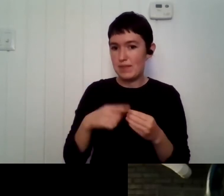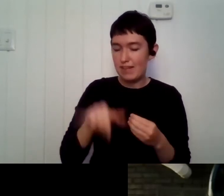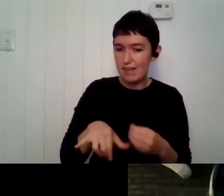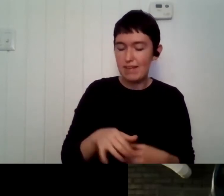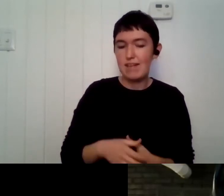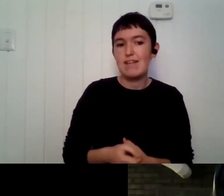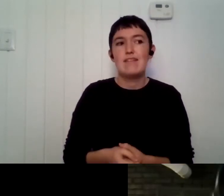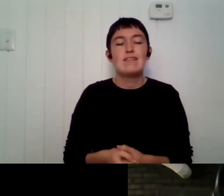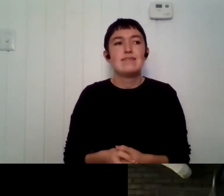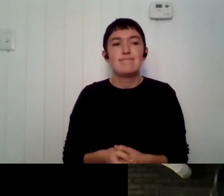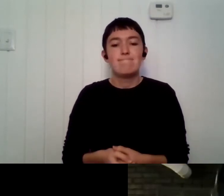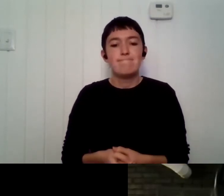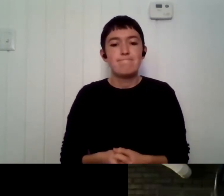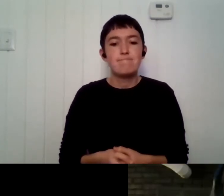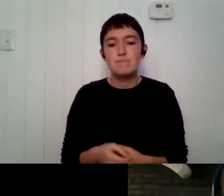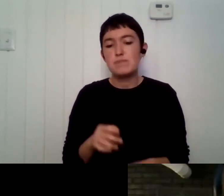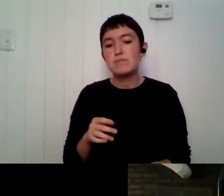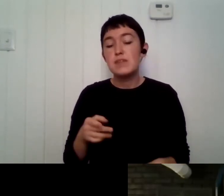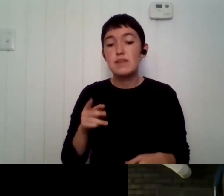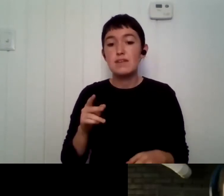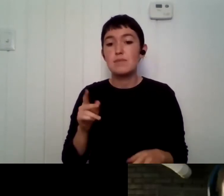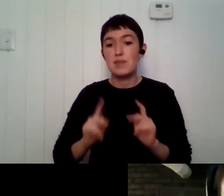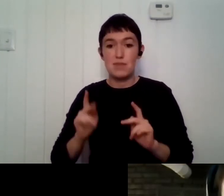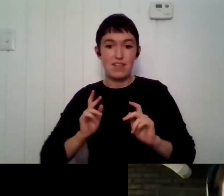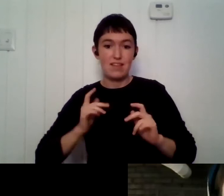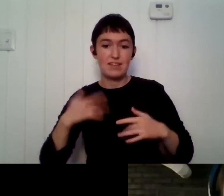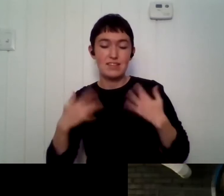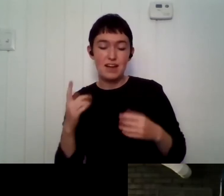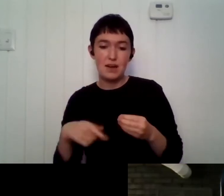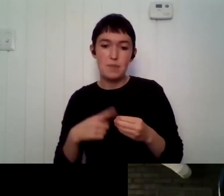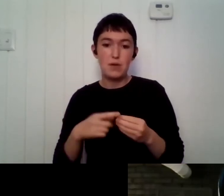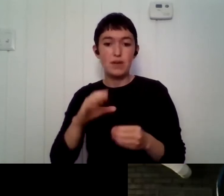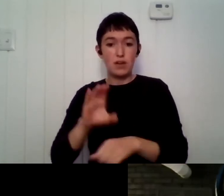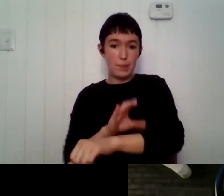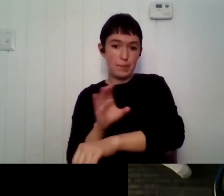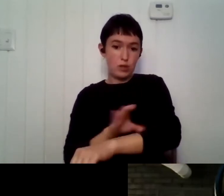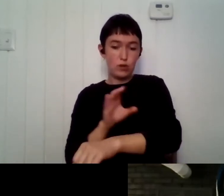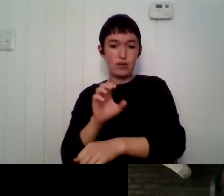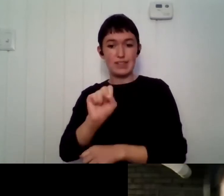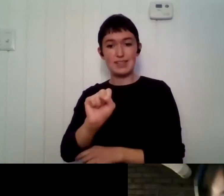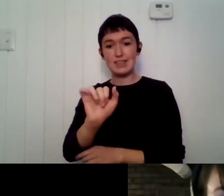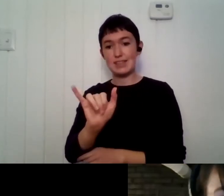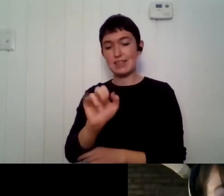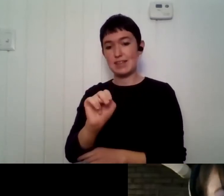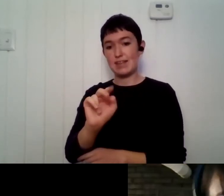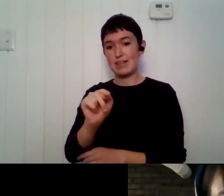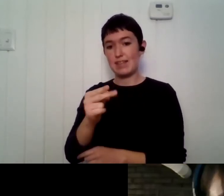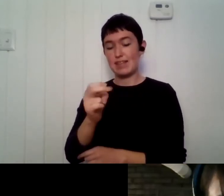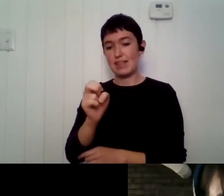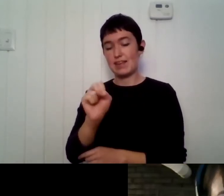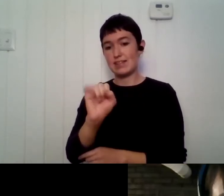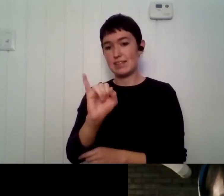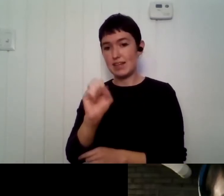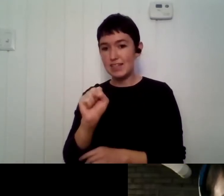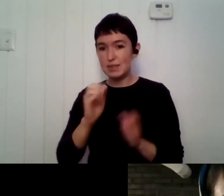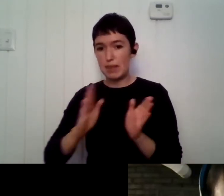as well for things like computer-aided synthesis planning, so using this reaction information to also predict the synthetic